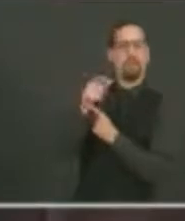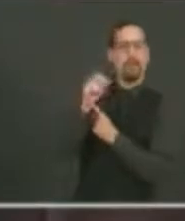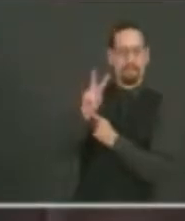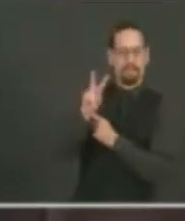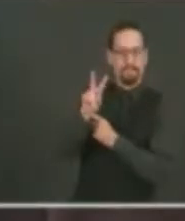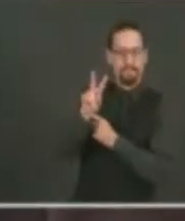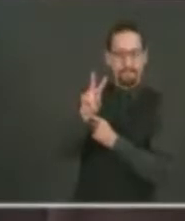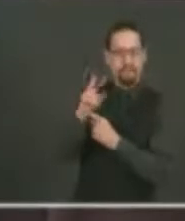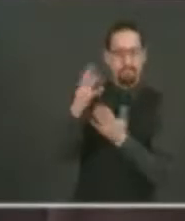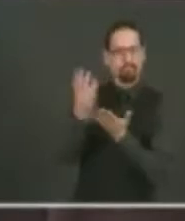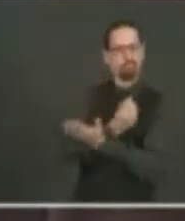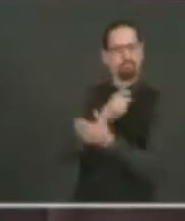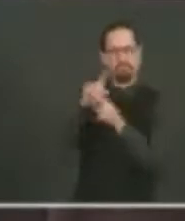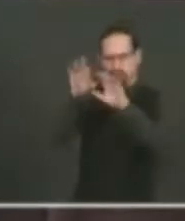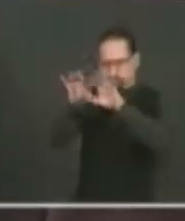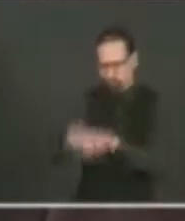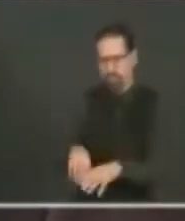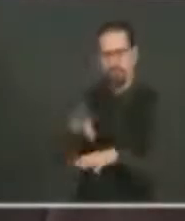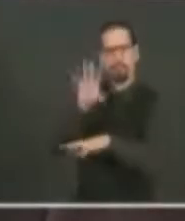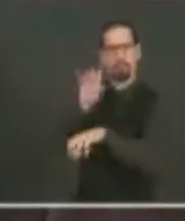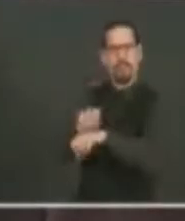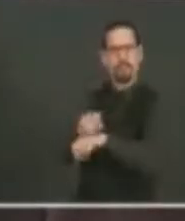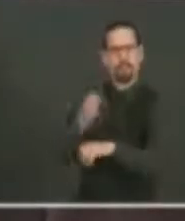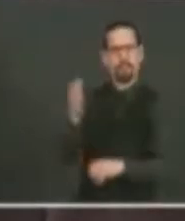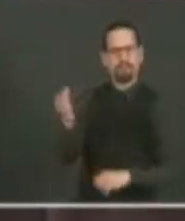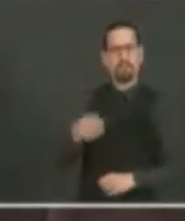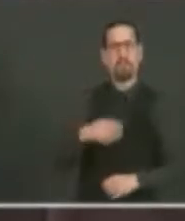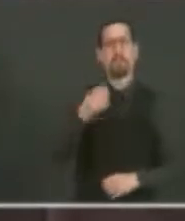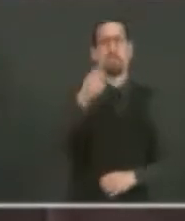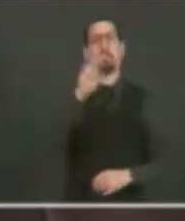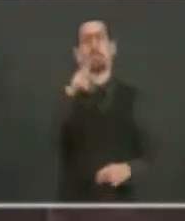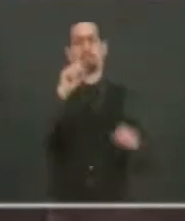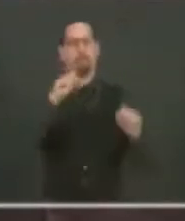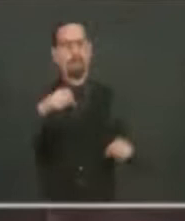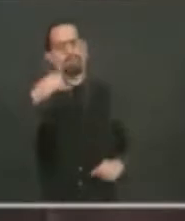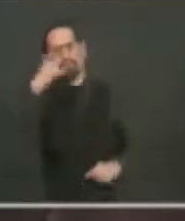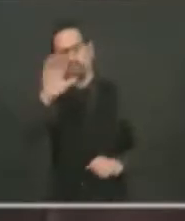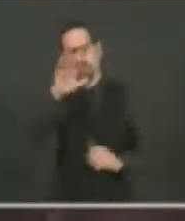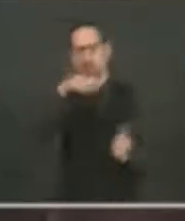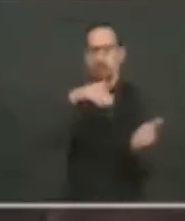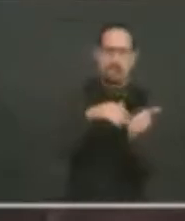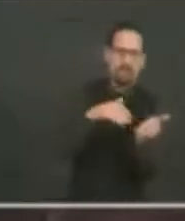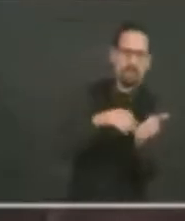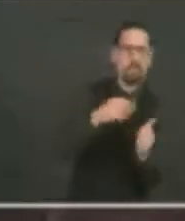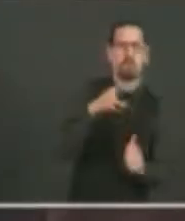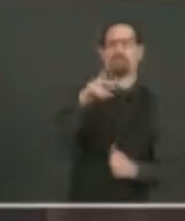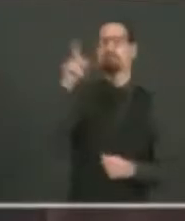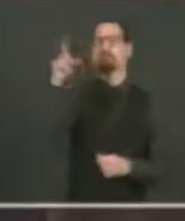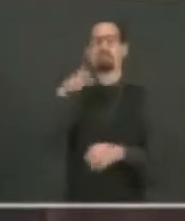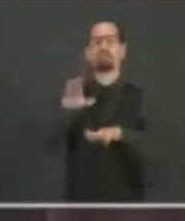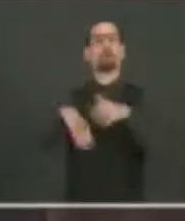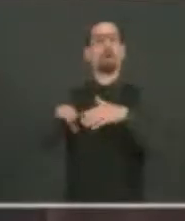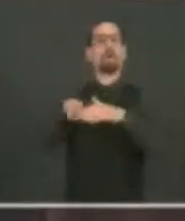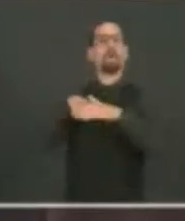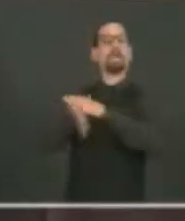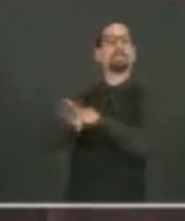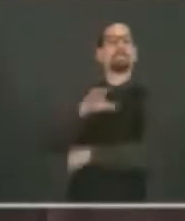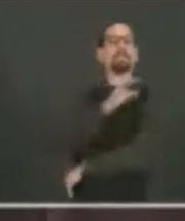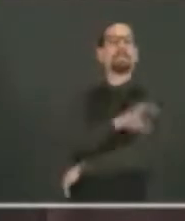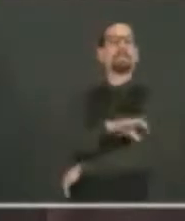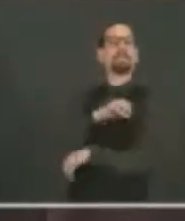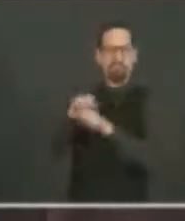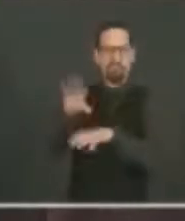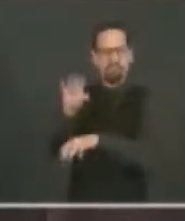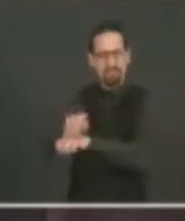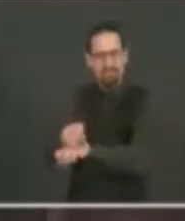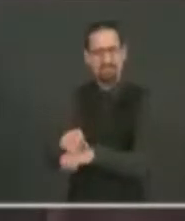center or respiratory clinic. As stated earlier, testing is one of the most powerful tools we have